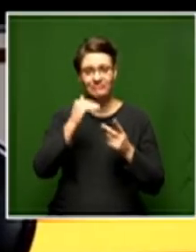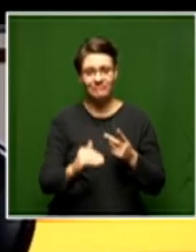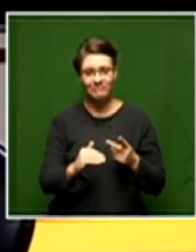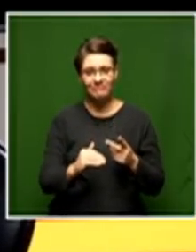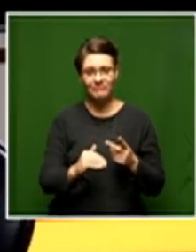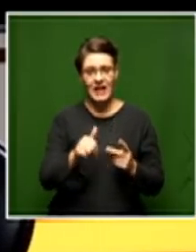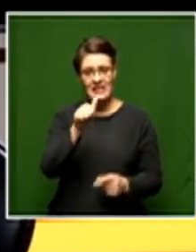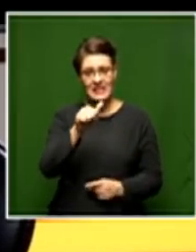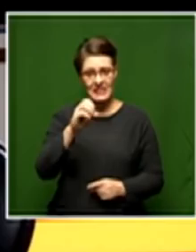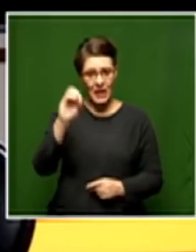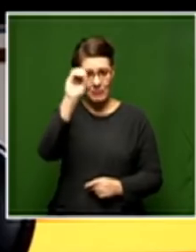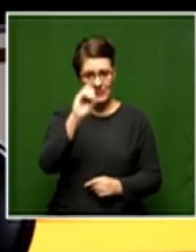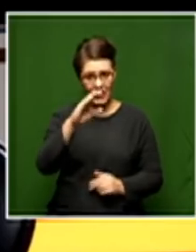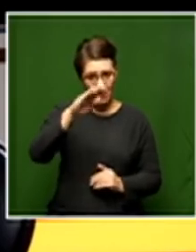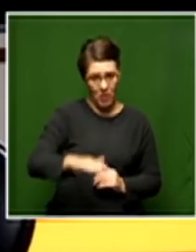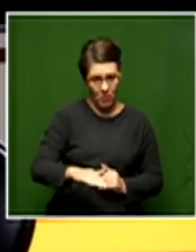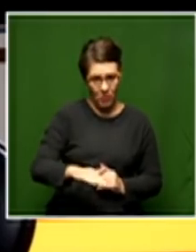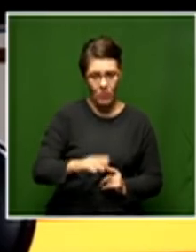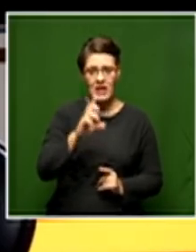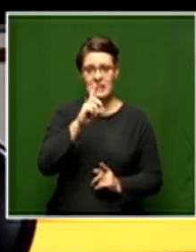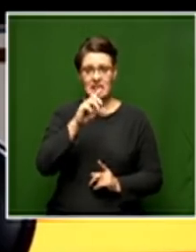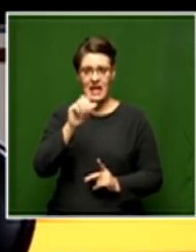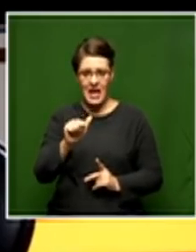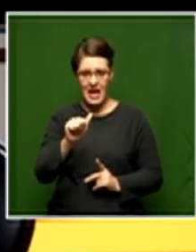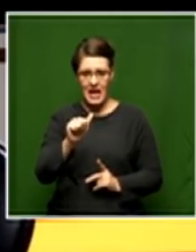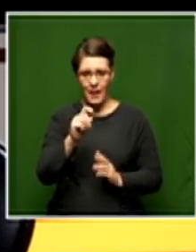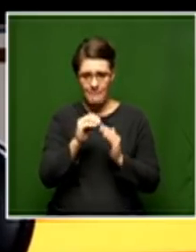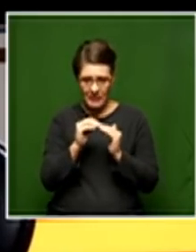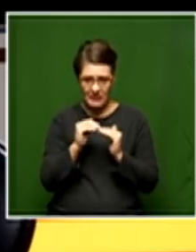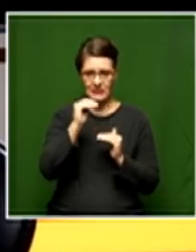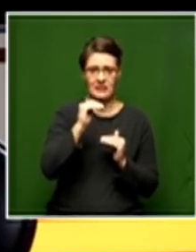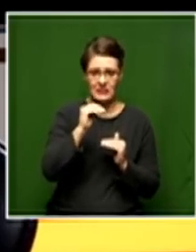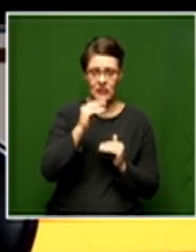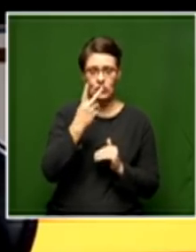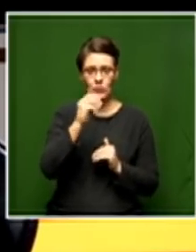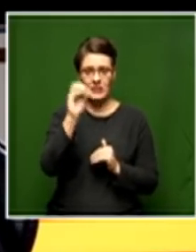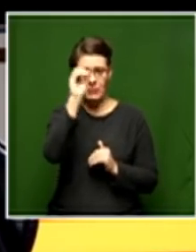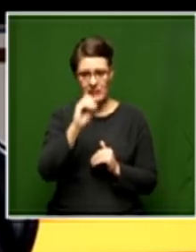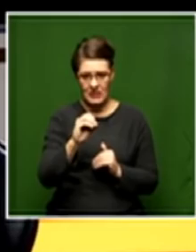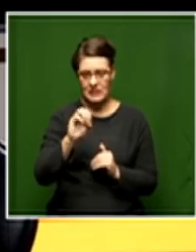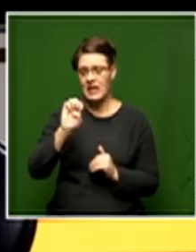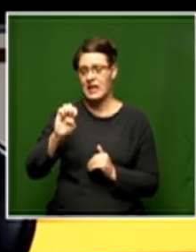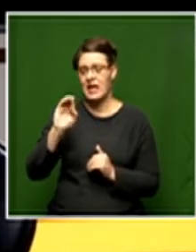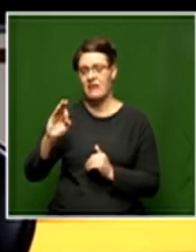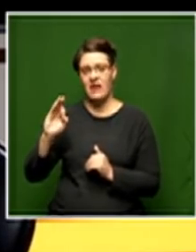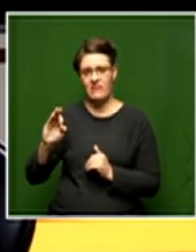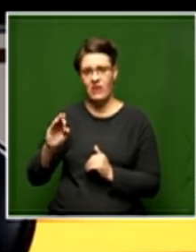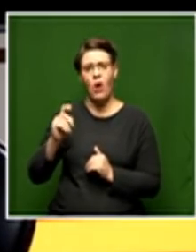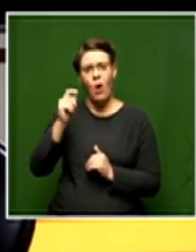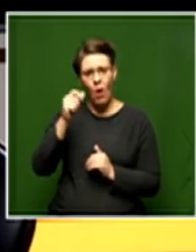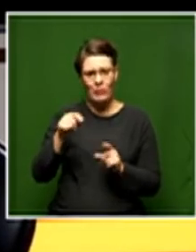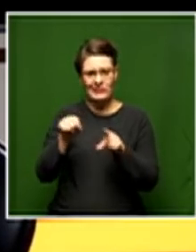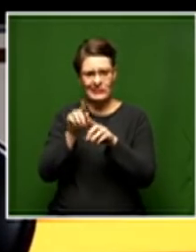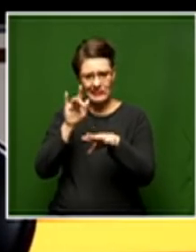below 60%, and the DA going slightly above 20%, and the EFF almost